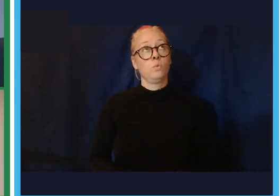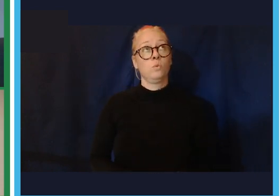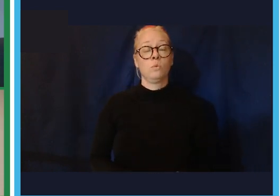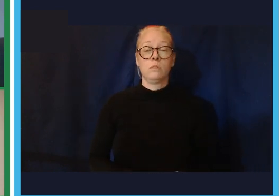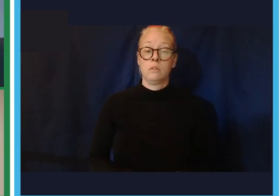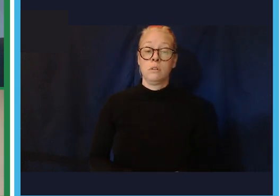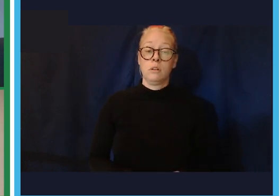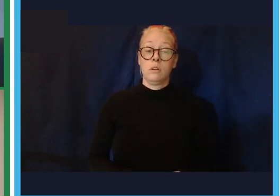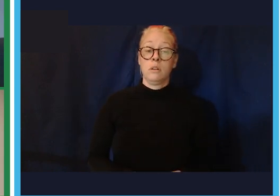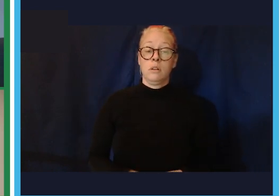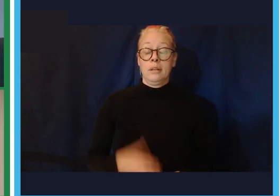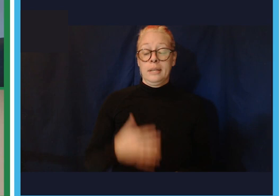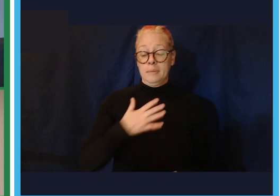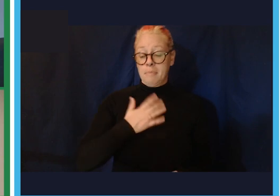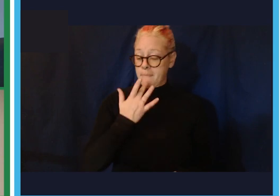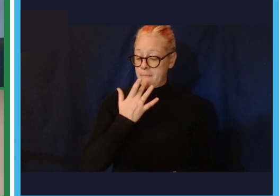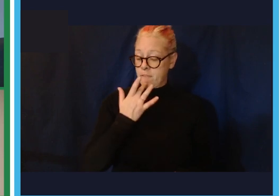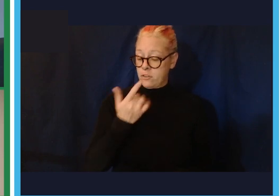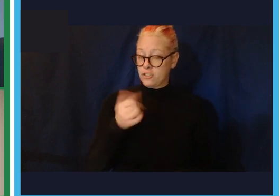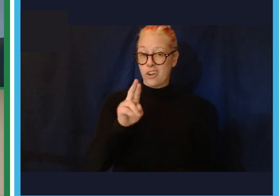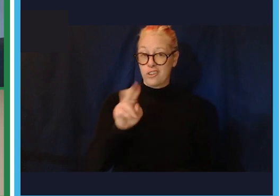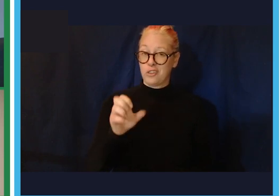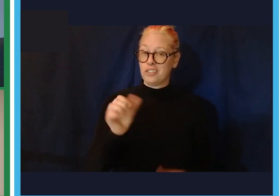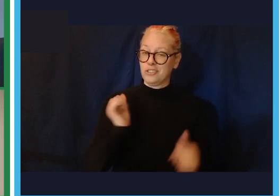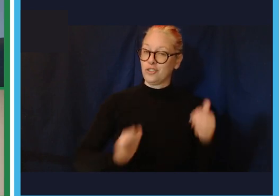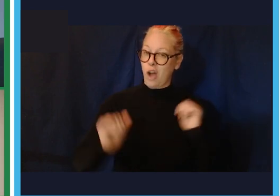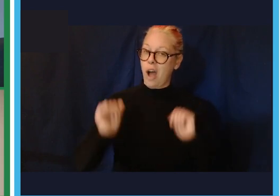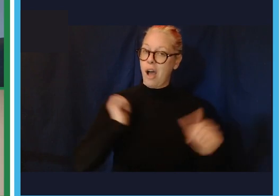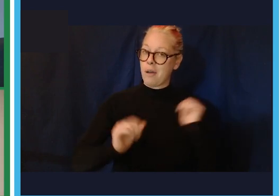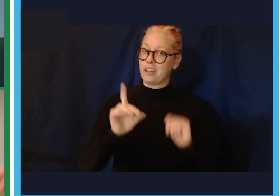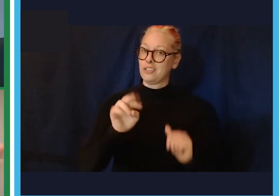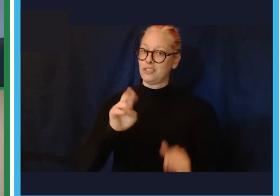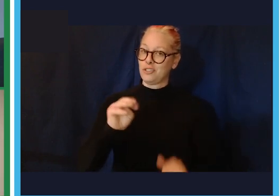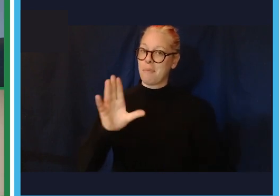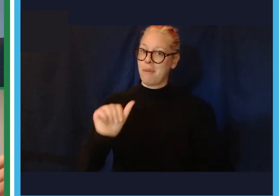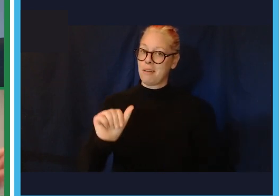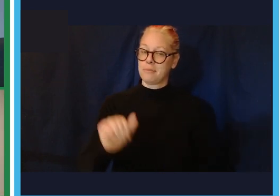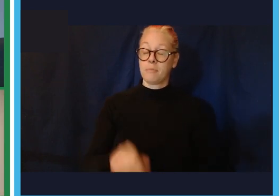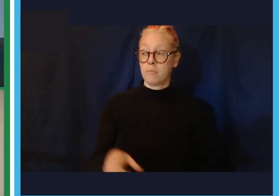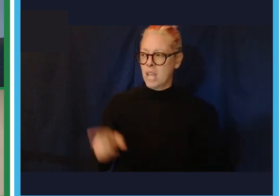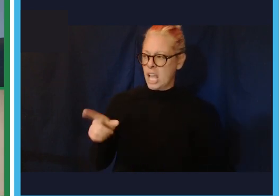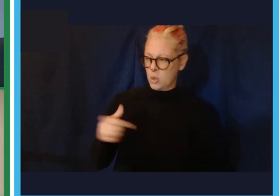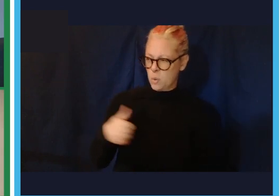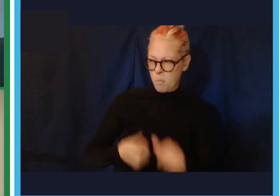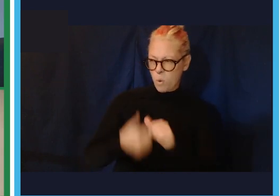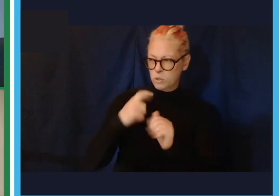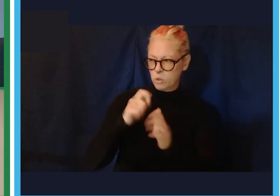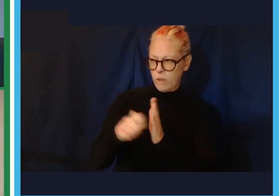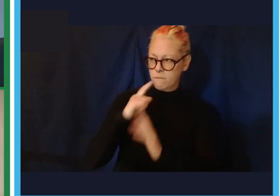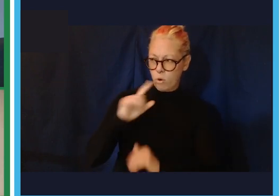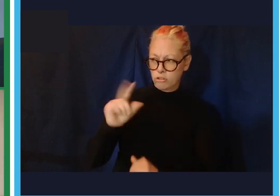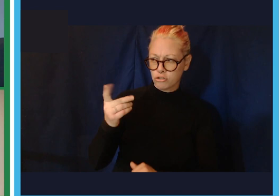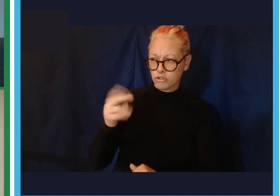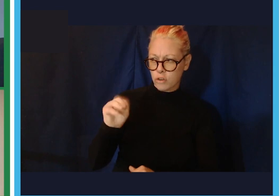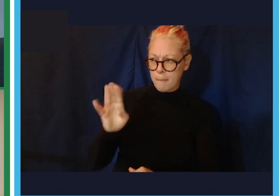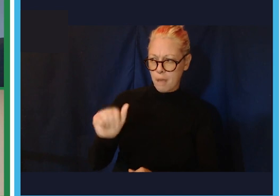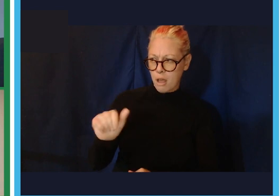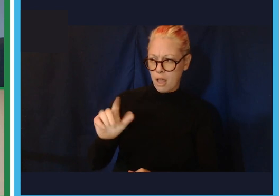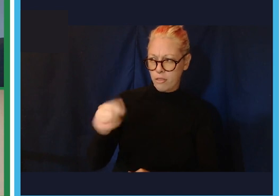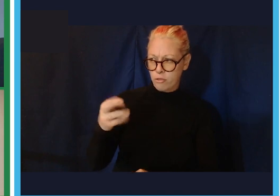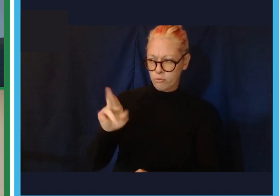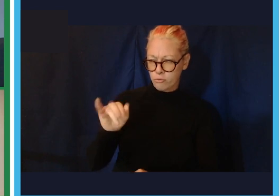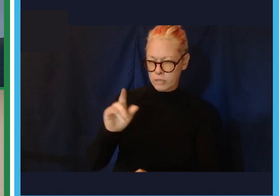to say? I would say drama and comedy. Yeah, if you want to get specific within the drama. I mean, I write a lot of comedy